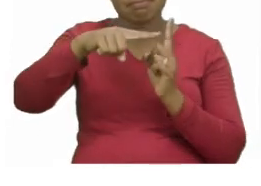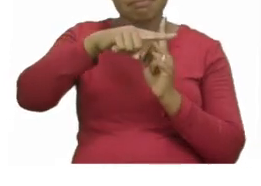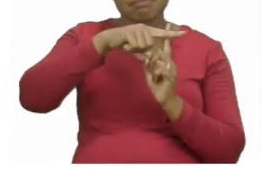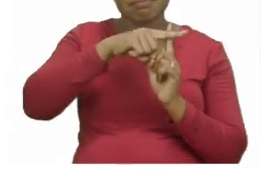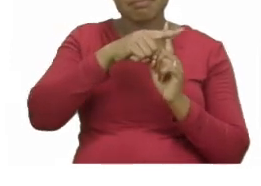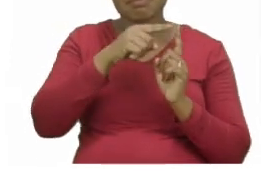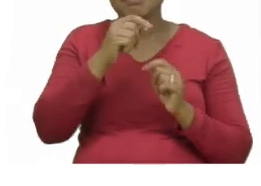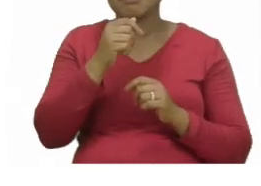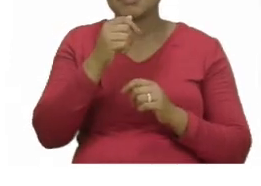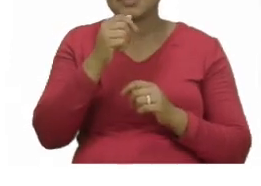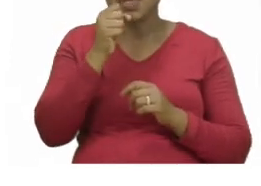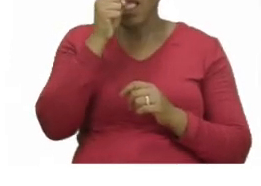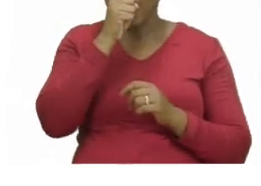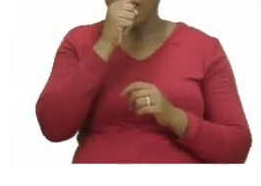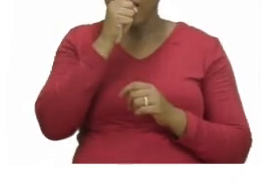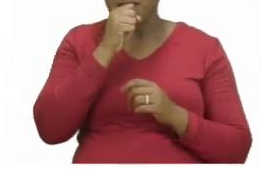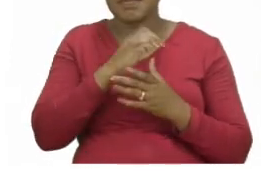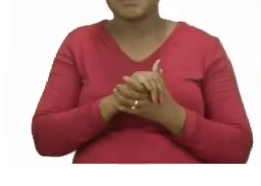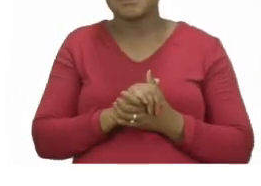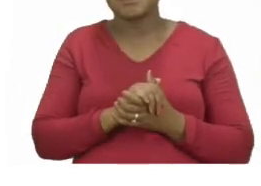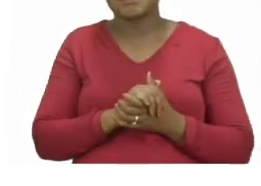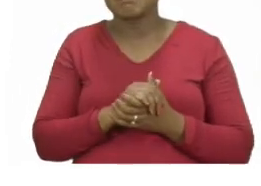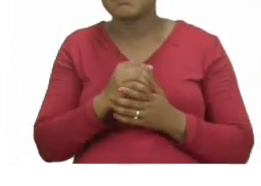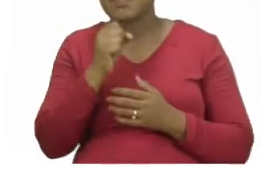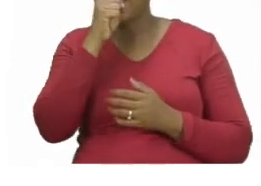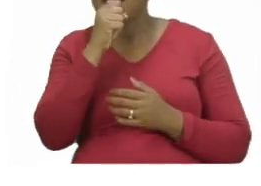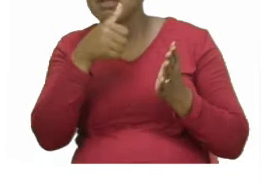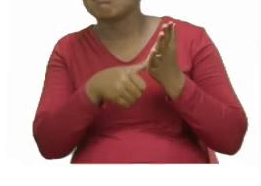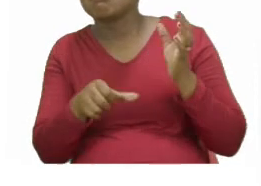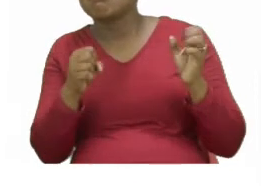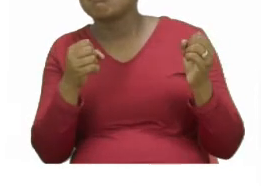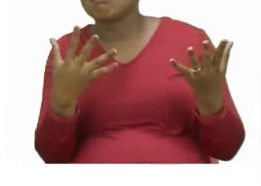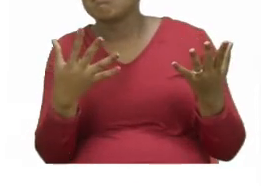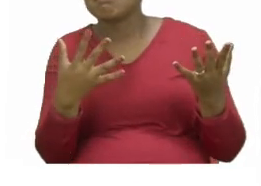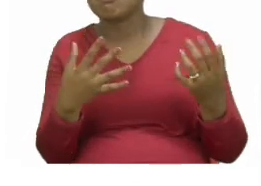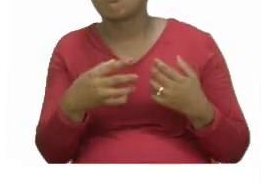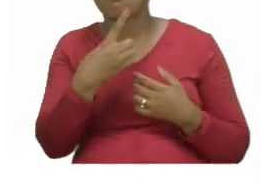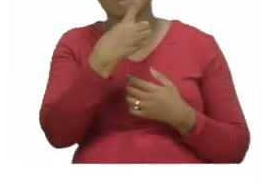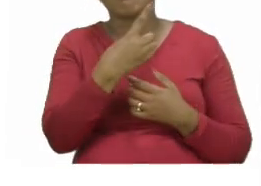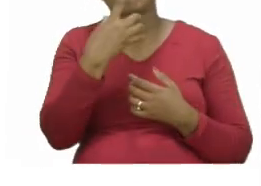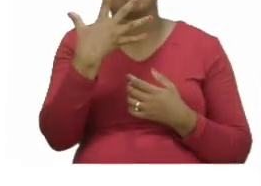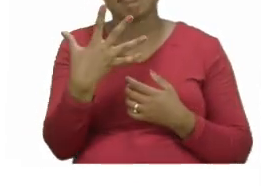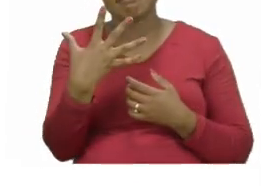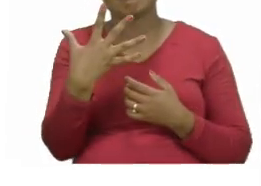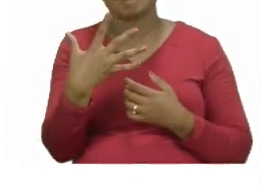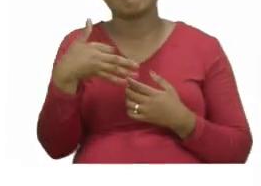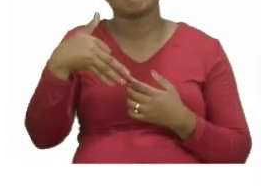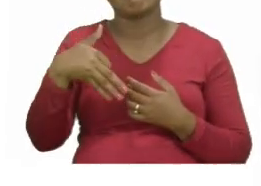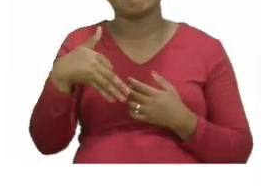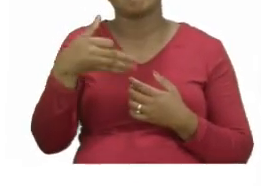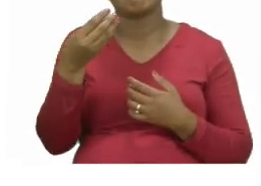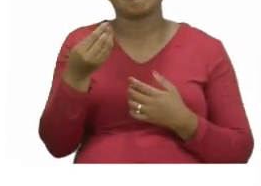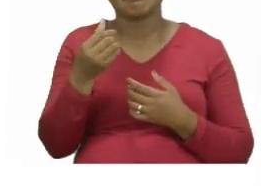amount for the ice cream? It's 15 Namibian dollars. That